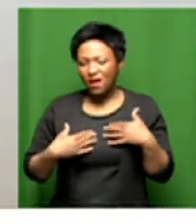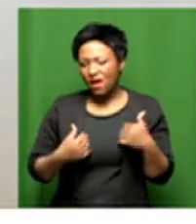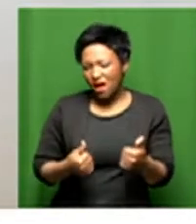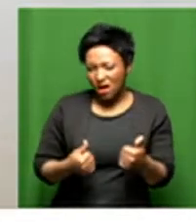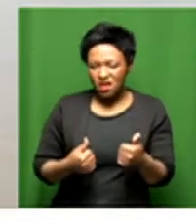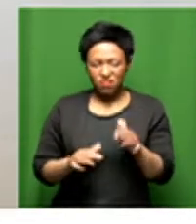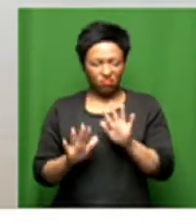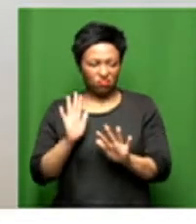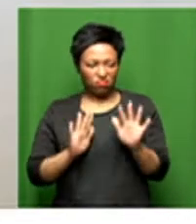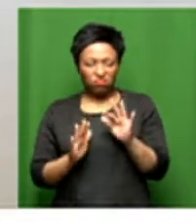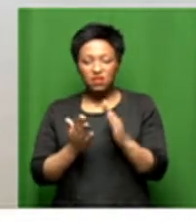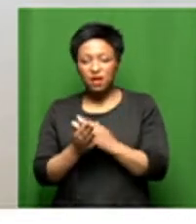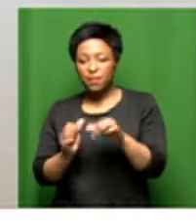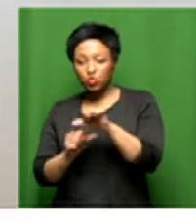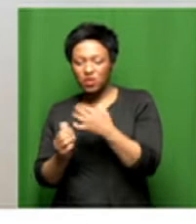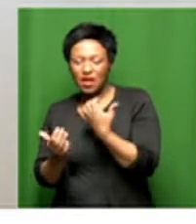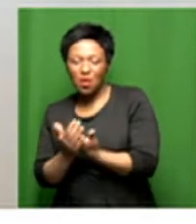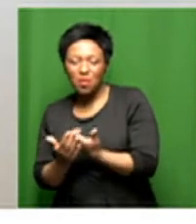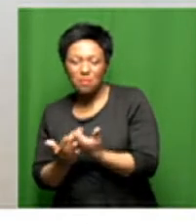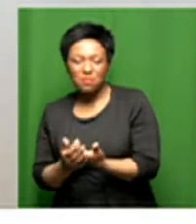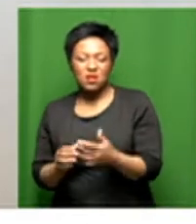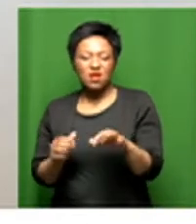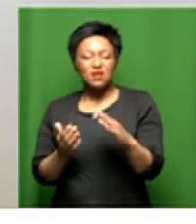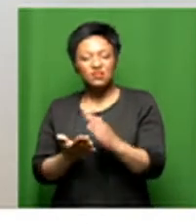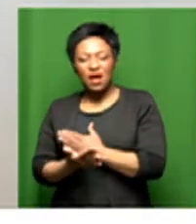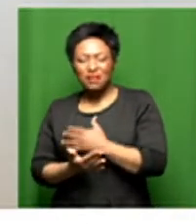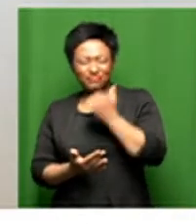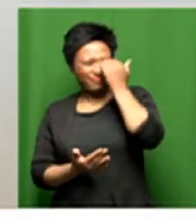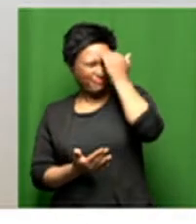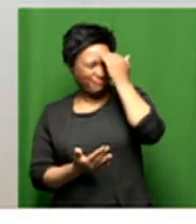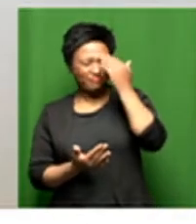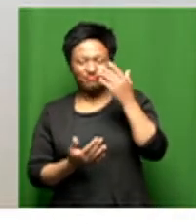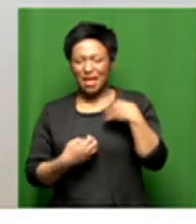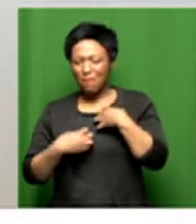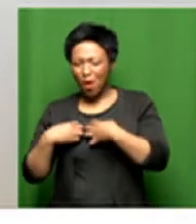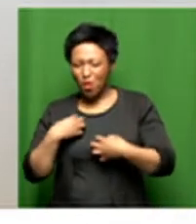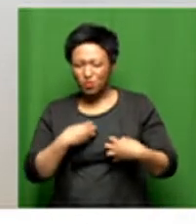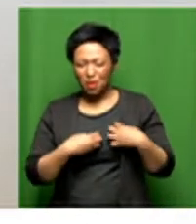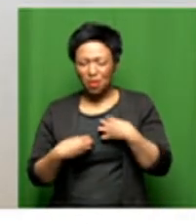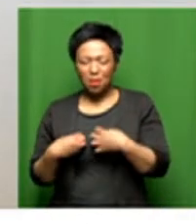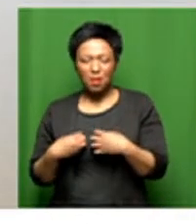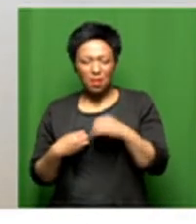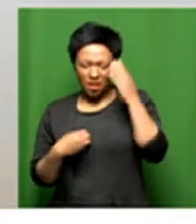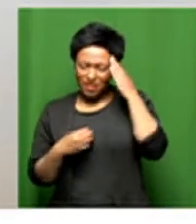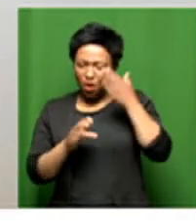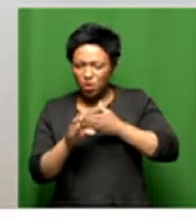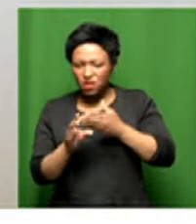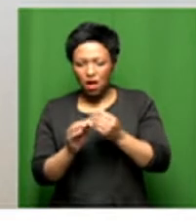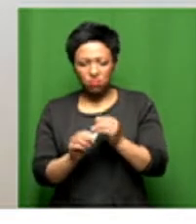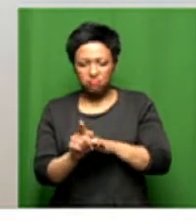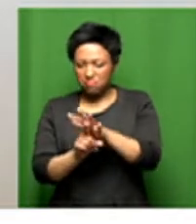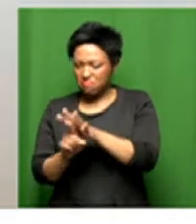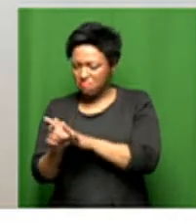that's a kind of the Highway Notice is about really acknowledging that right now for artists across the